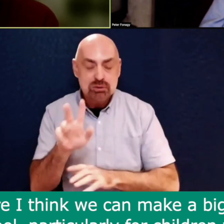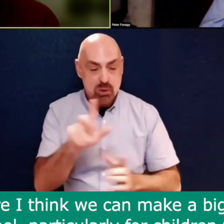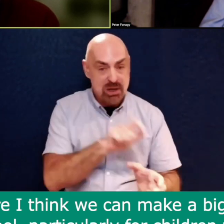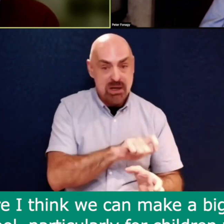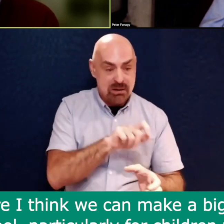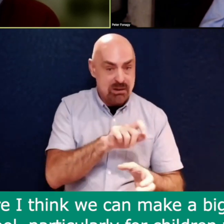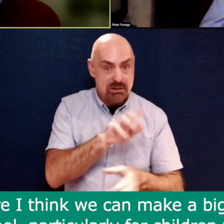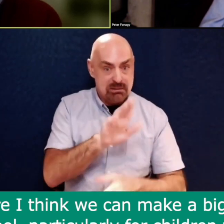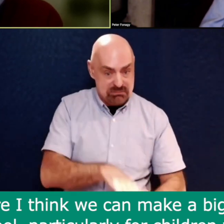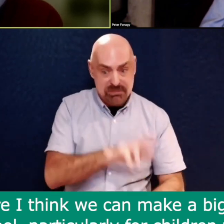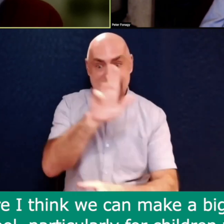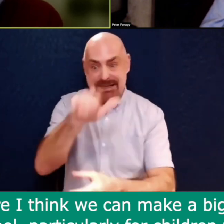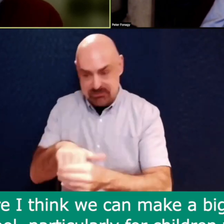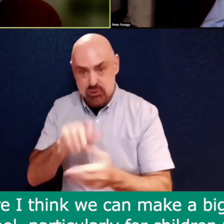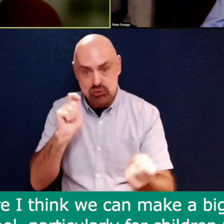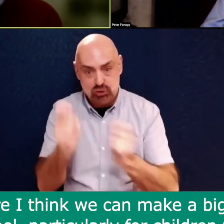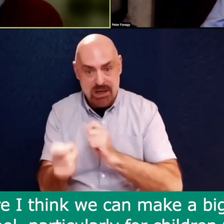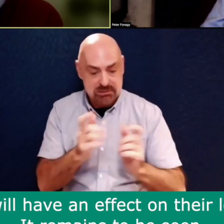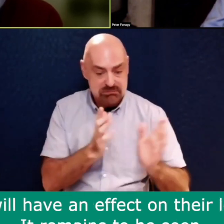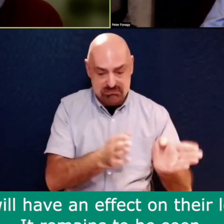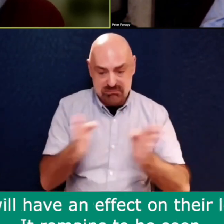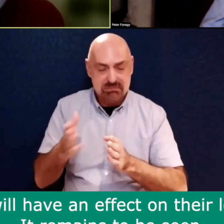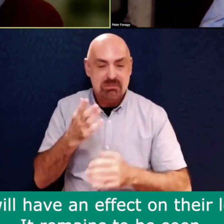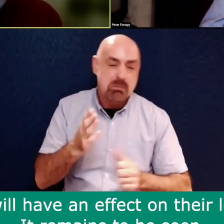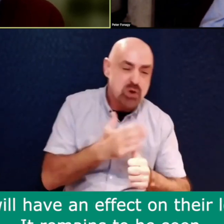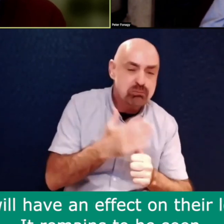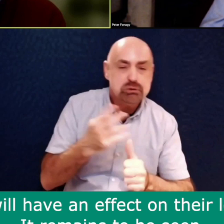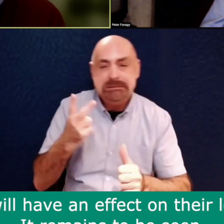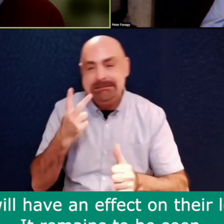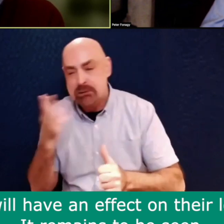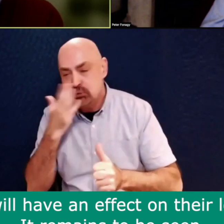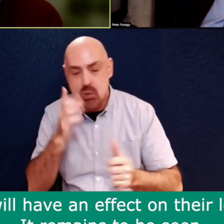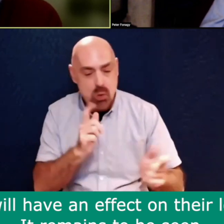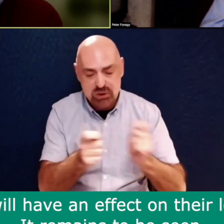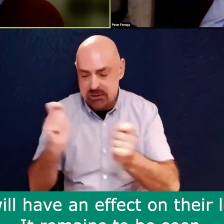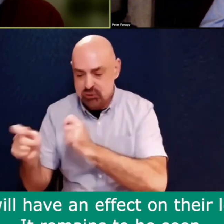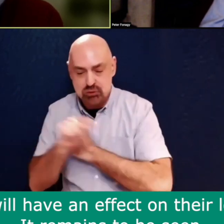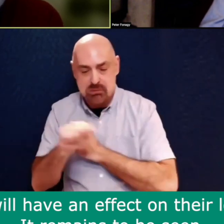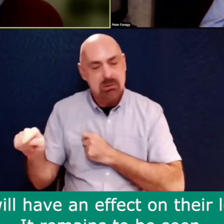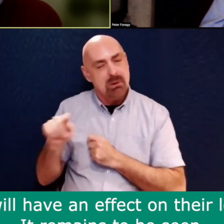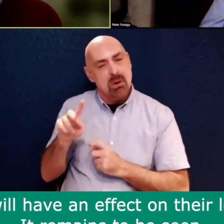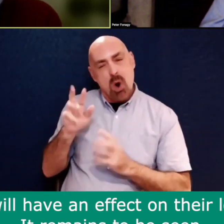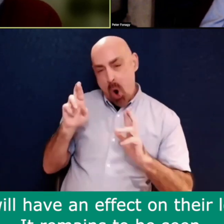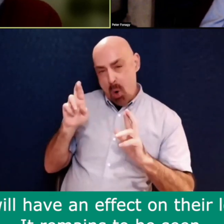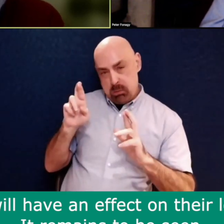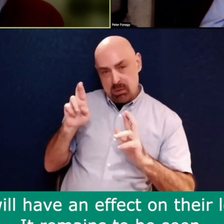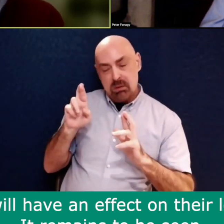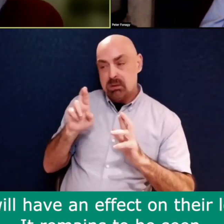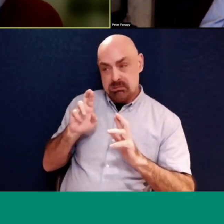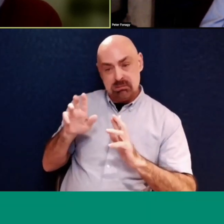for children who find that very difficult. And we hope that will have an effect on their longer term trajectories. It remains to be